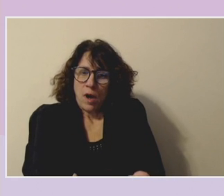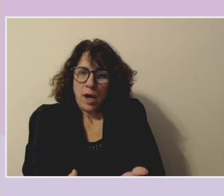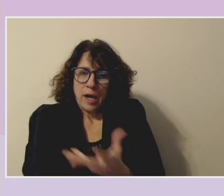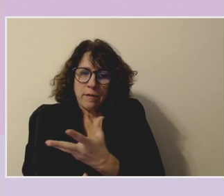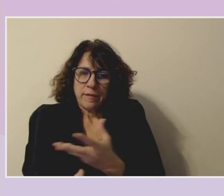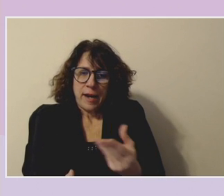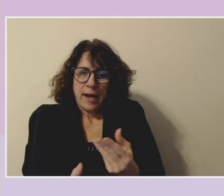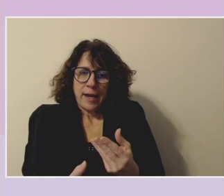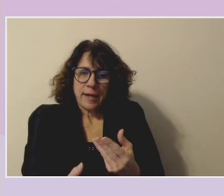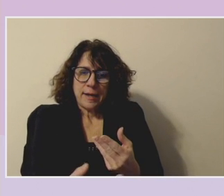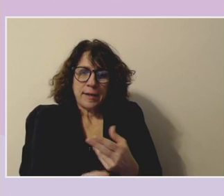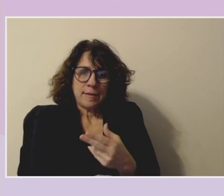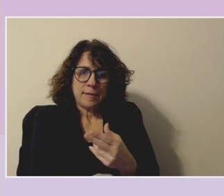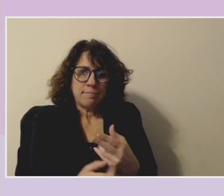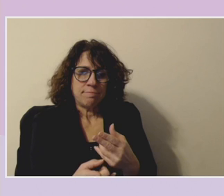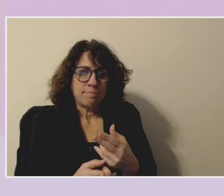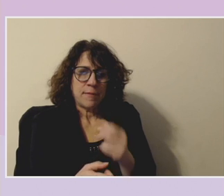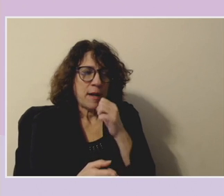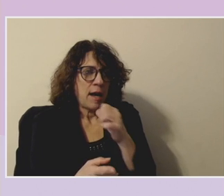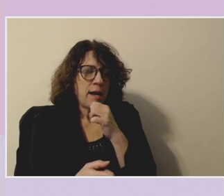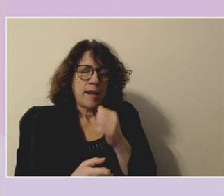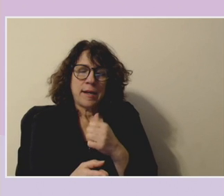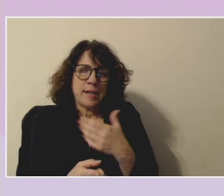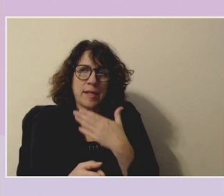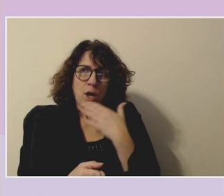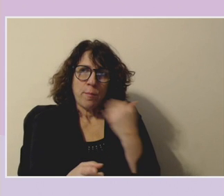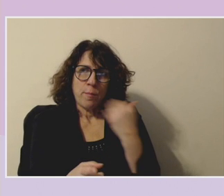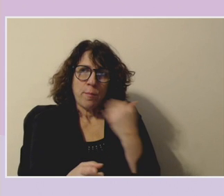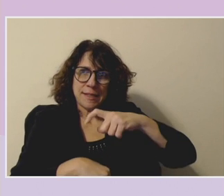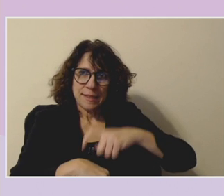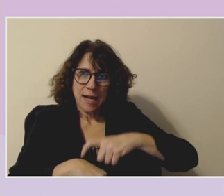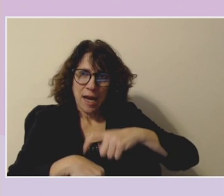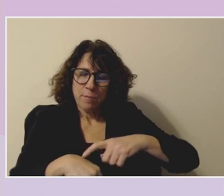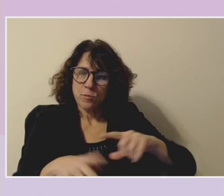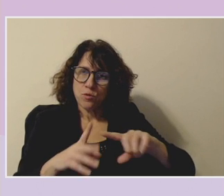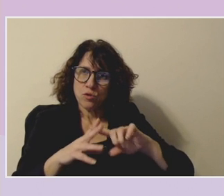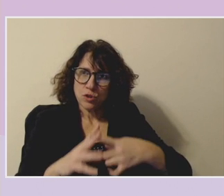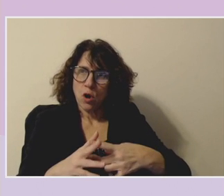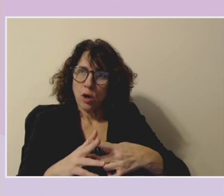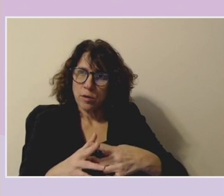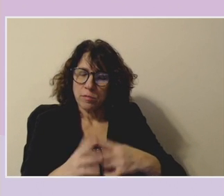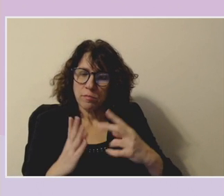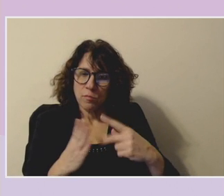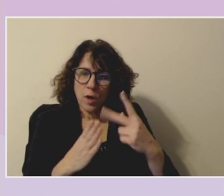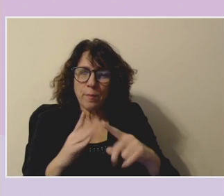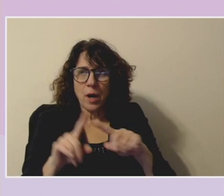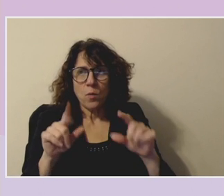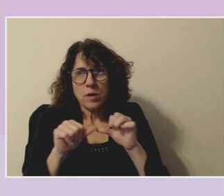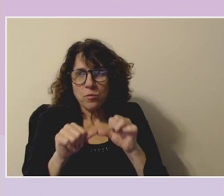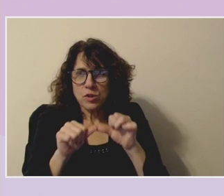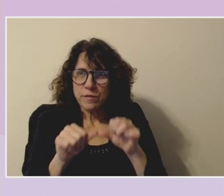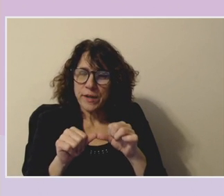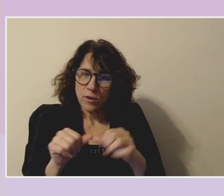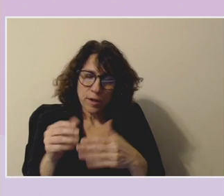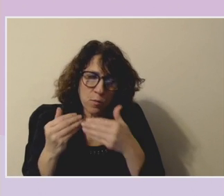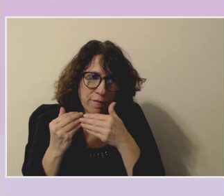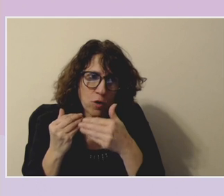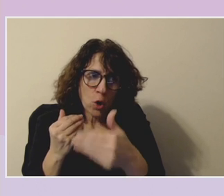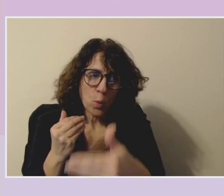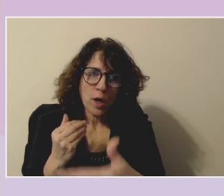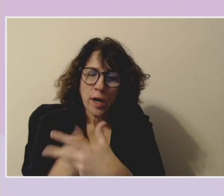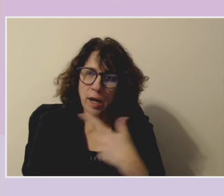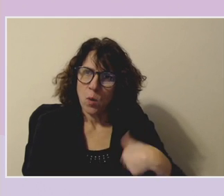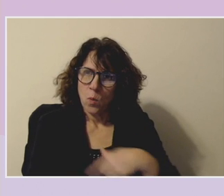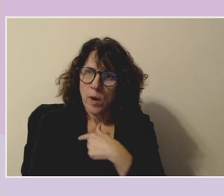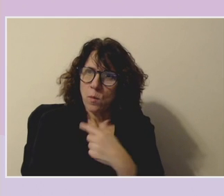time to try to kick off the free care implementation, but we persevered and moved forward. We were able